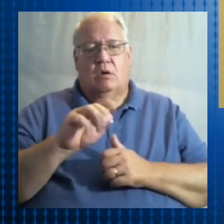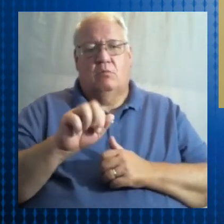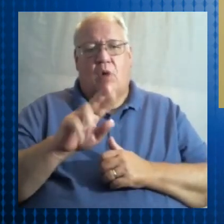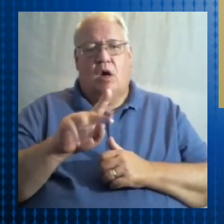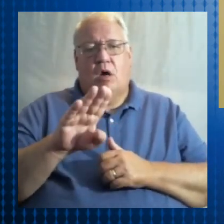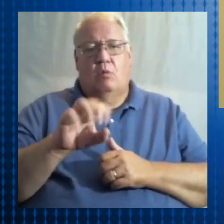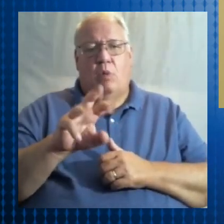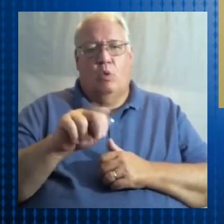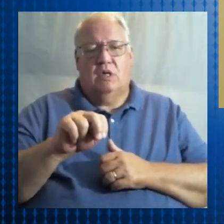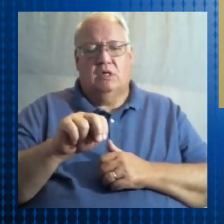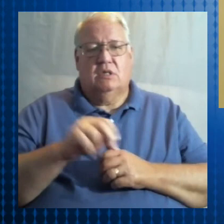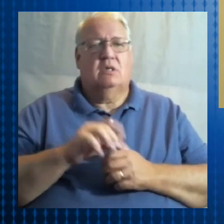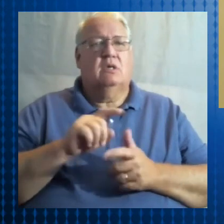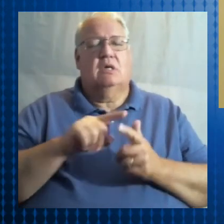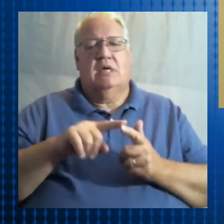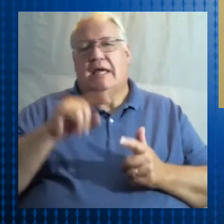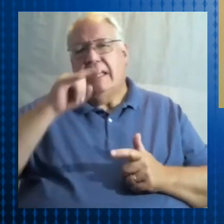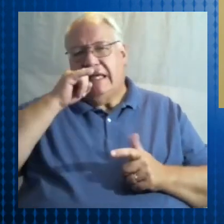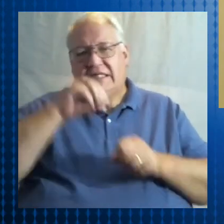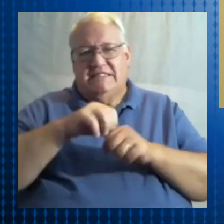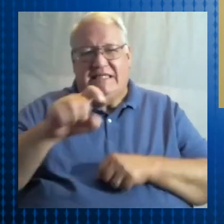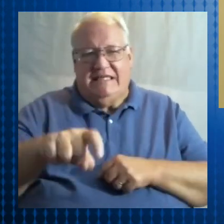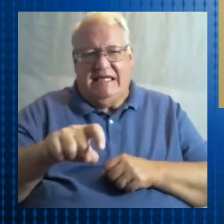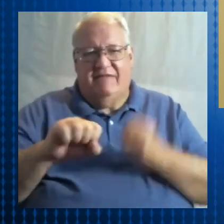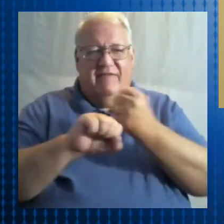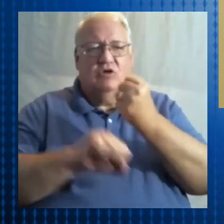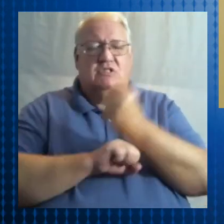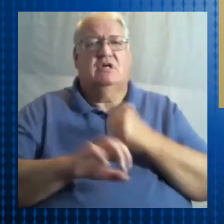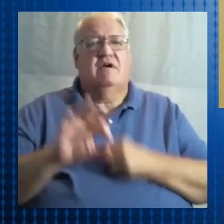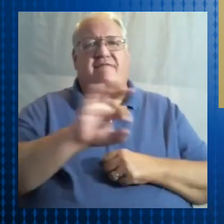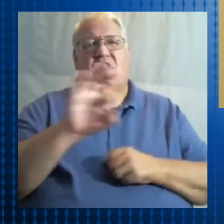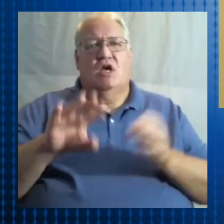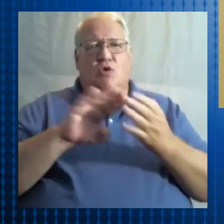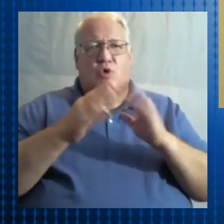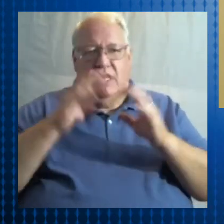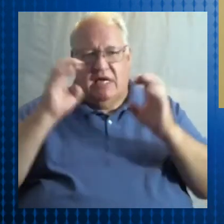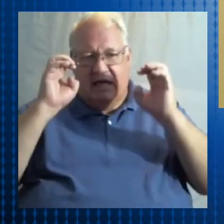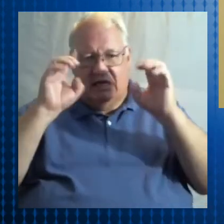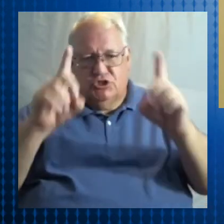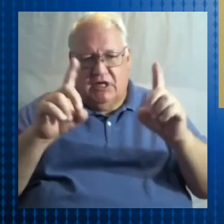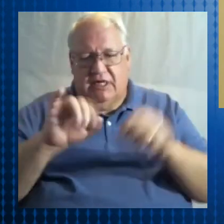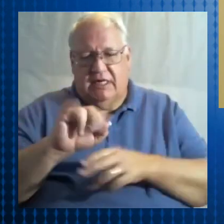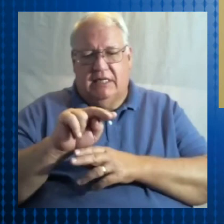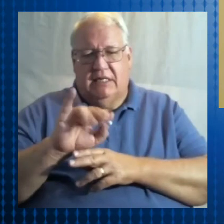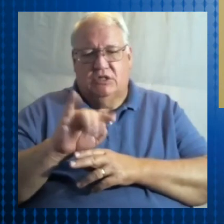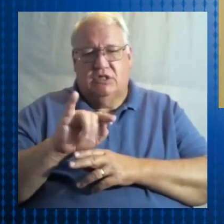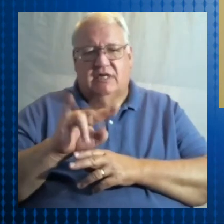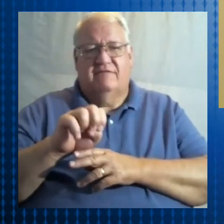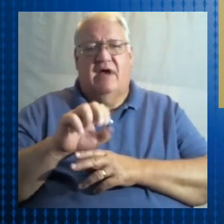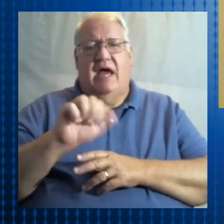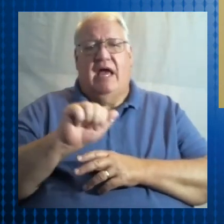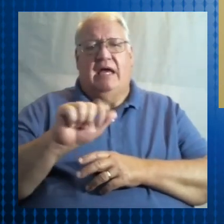agent there, the Kids in Need Foundation, the Flint Community Education Initiative, the A.T. Bishop